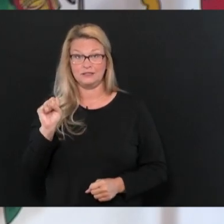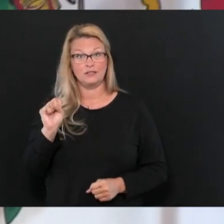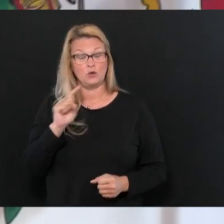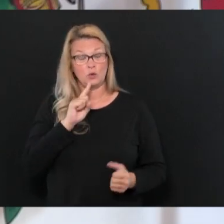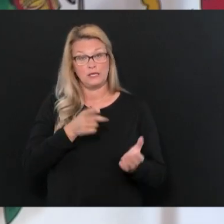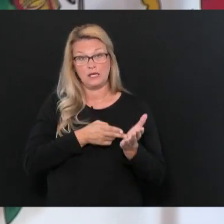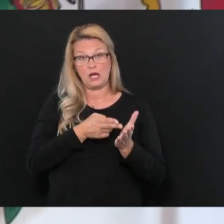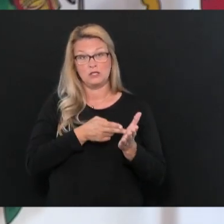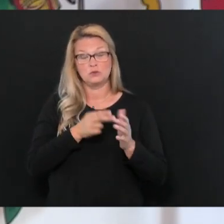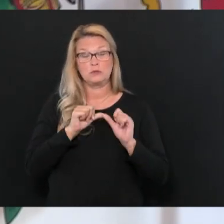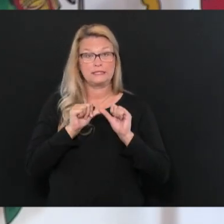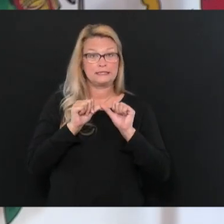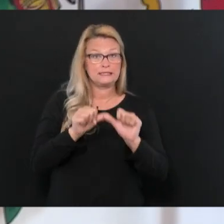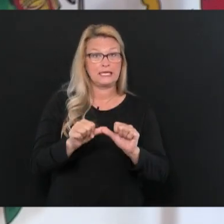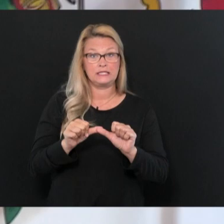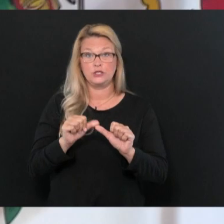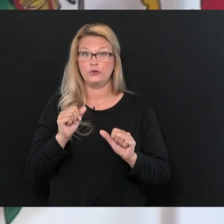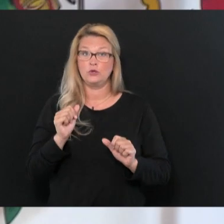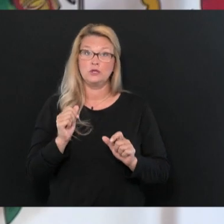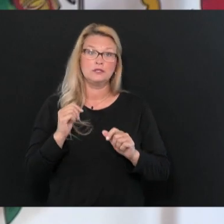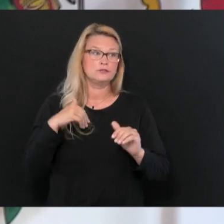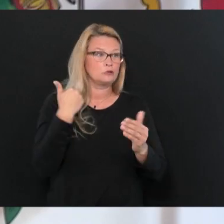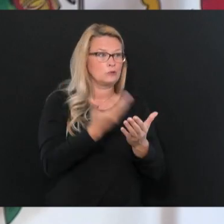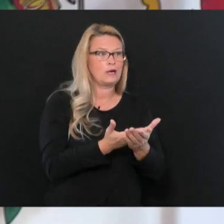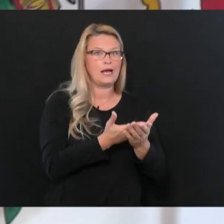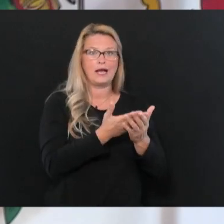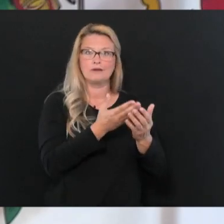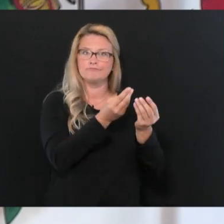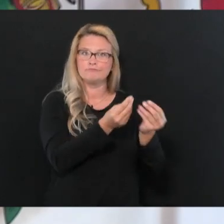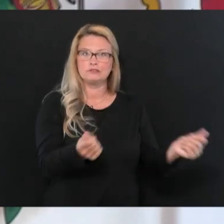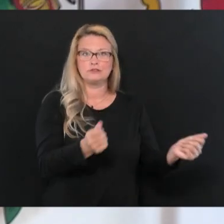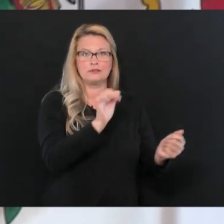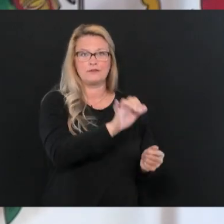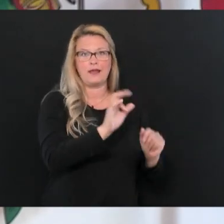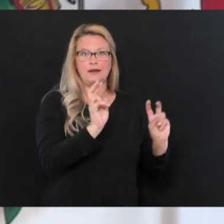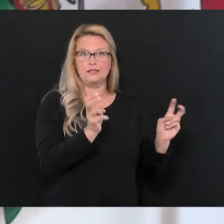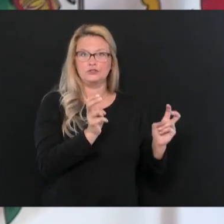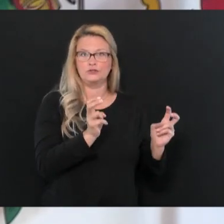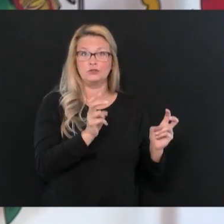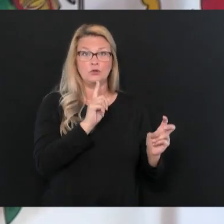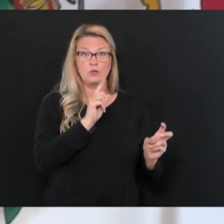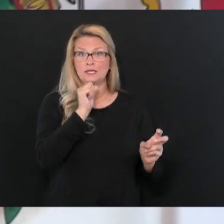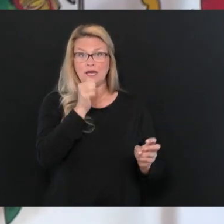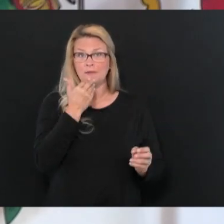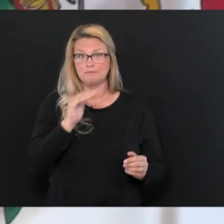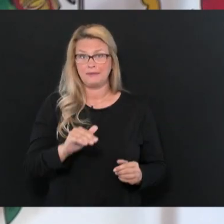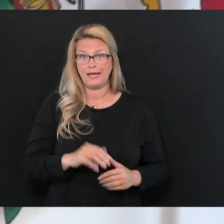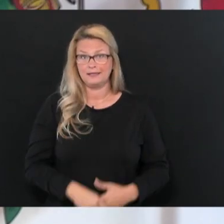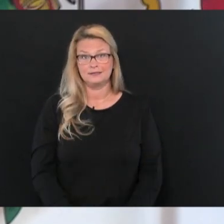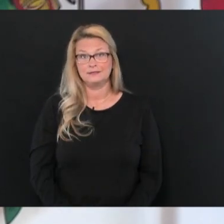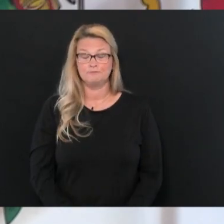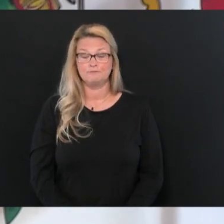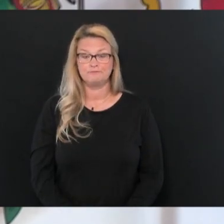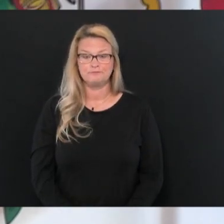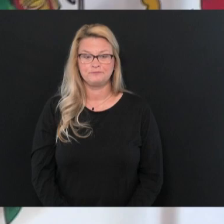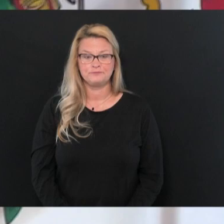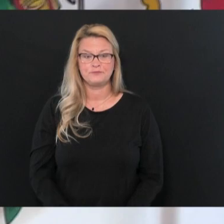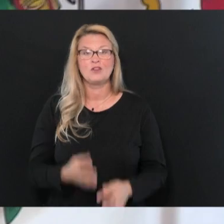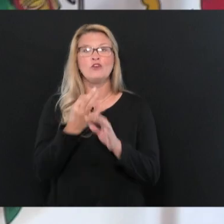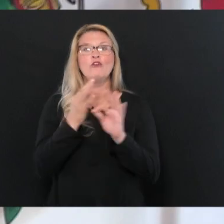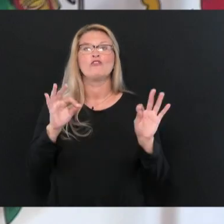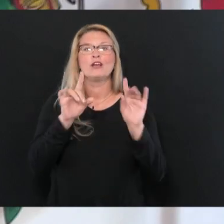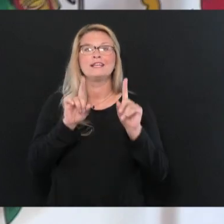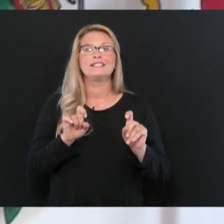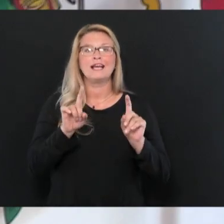honest, we'll continue to run to those fires and everything, and that's really not bad at all. Our free testing